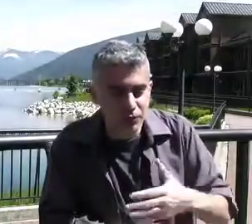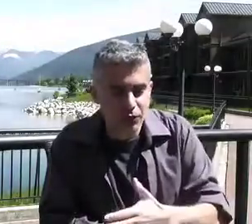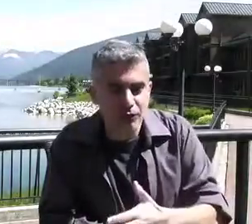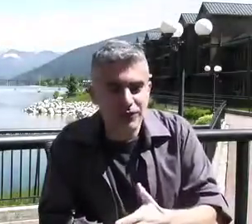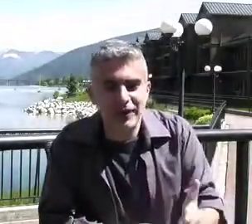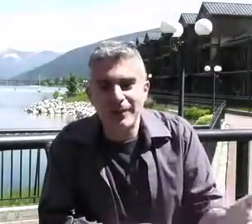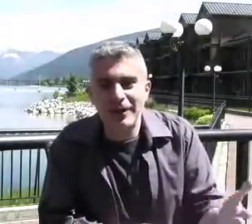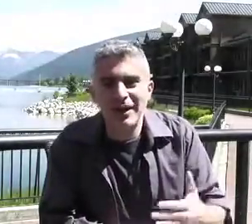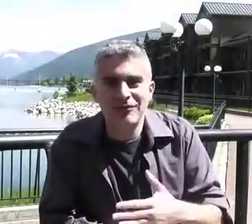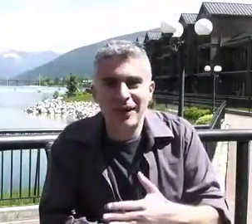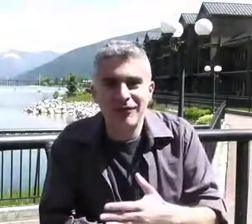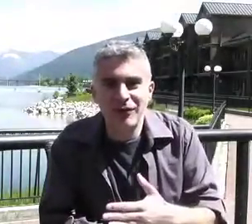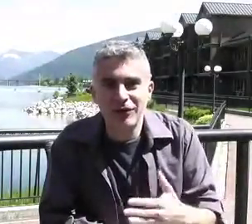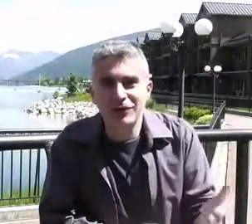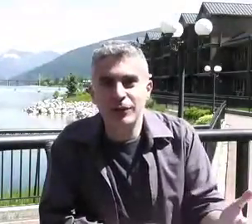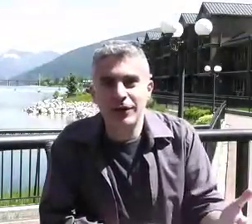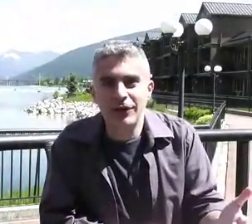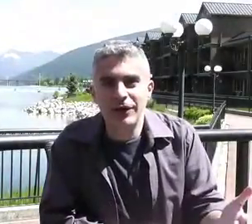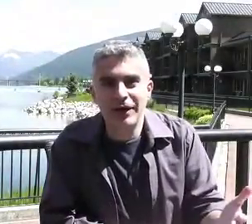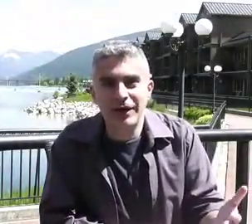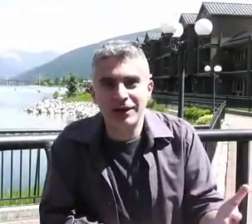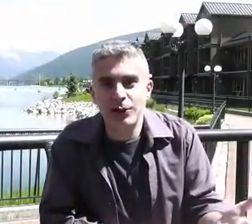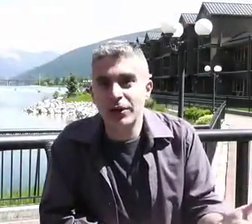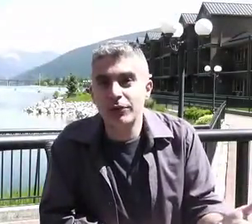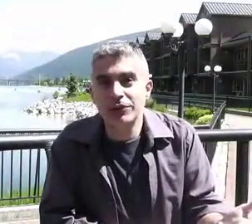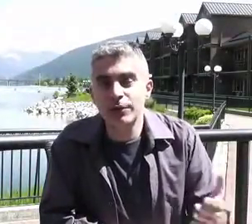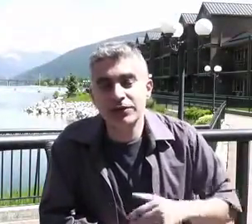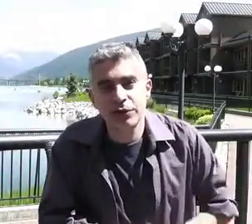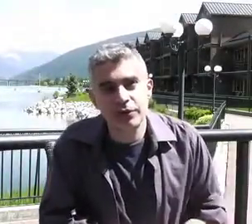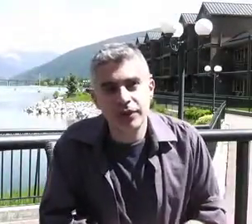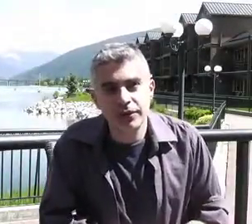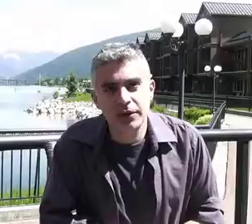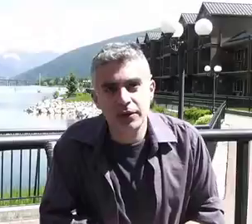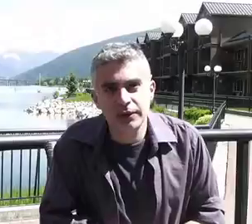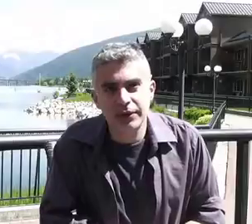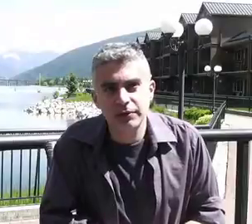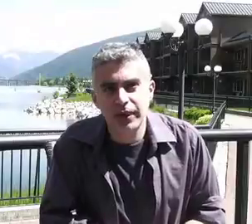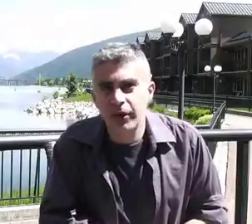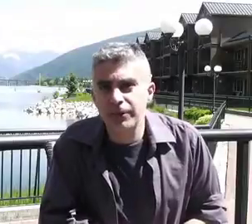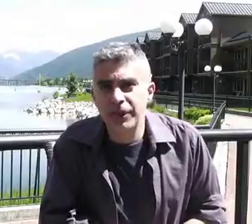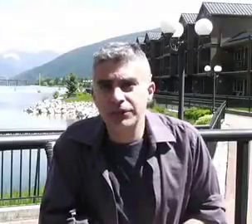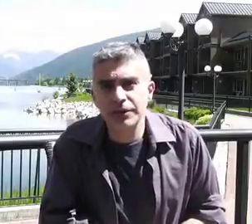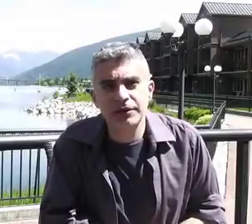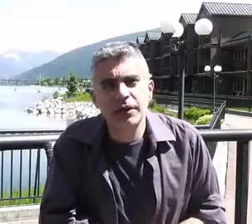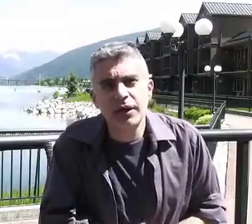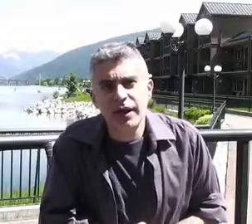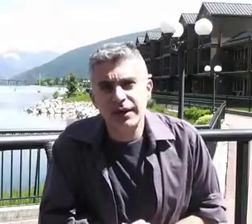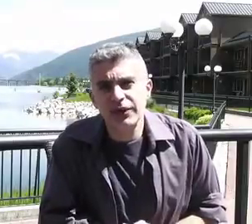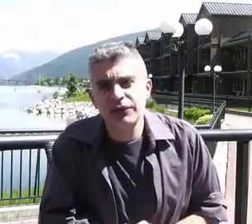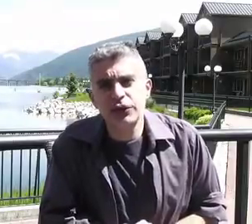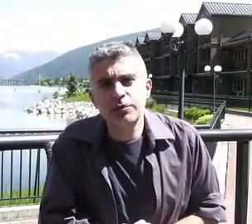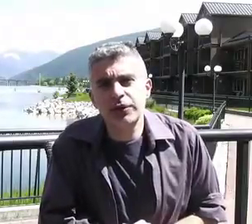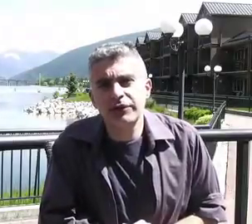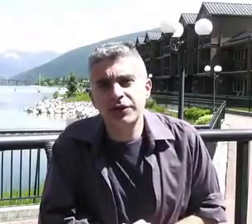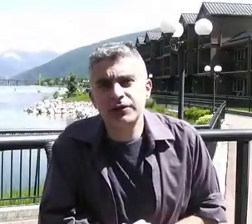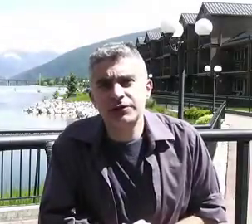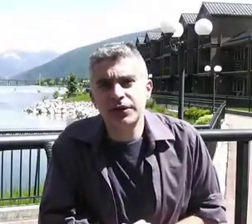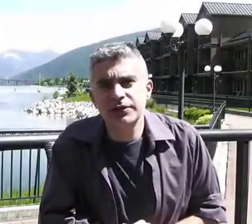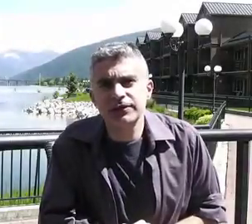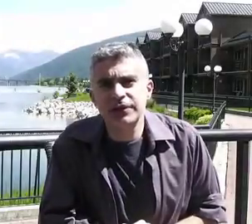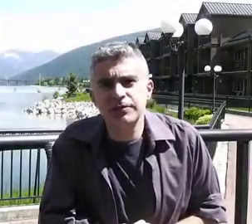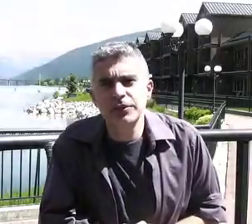mean, over time now I have colleagues who I know and I like working with as well. So I think that combination, and again, the virtual part of it